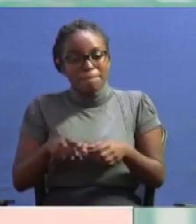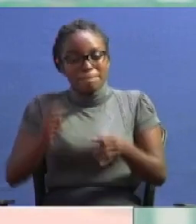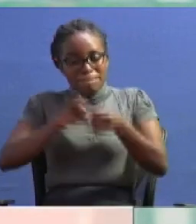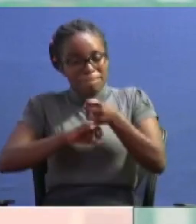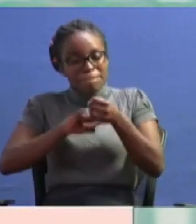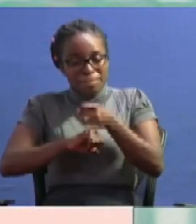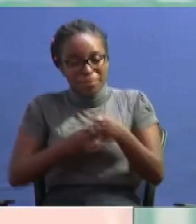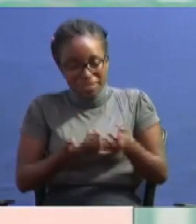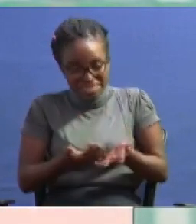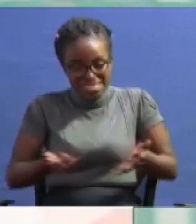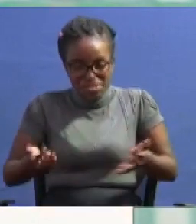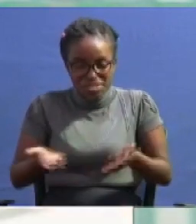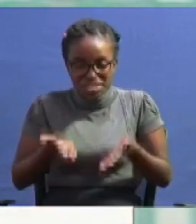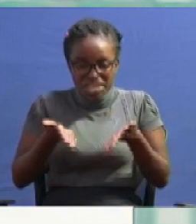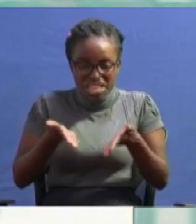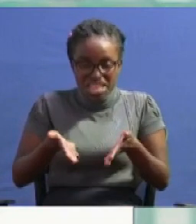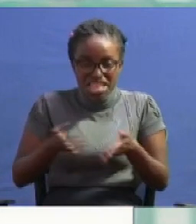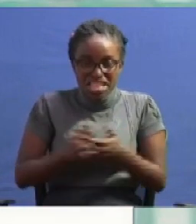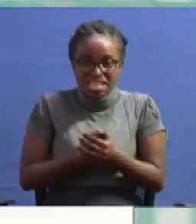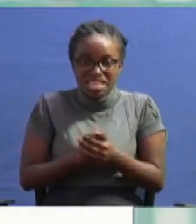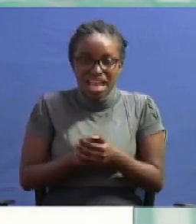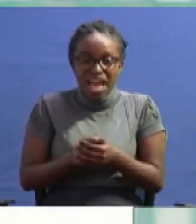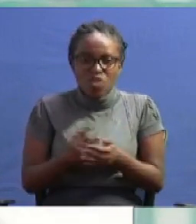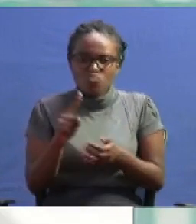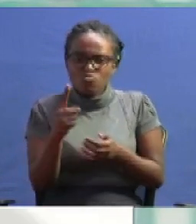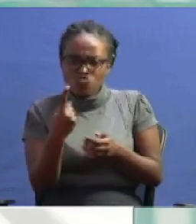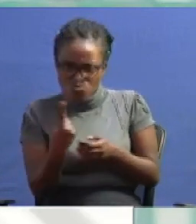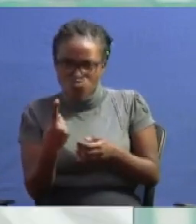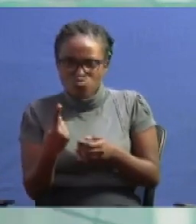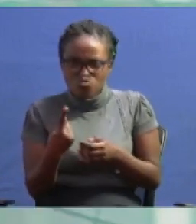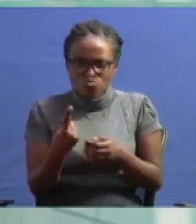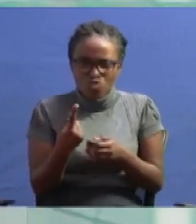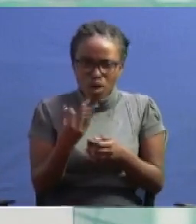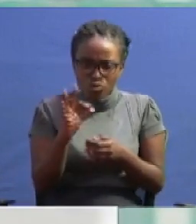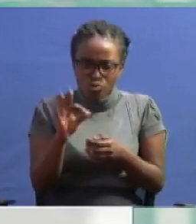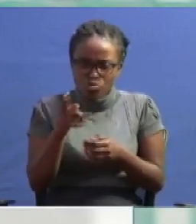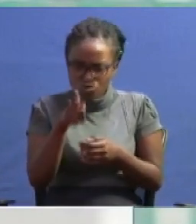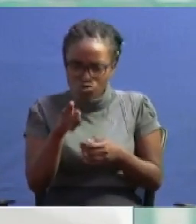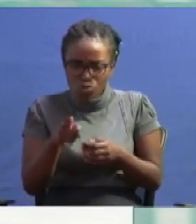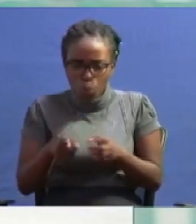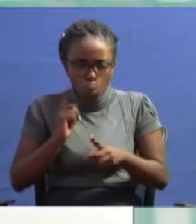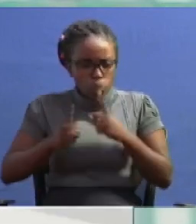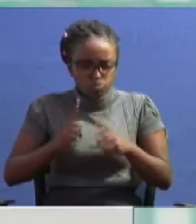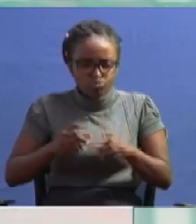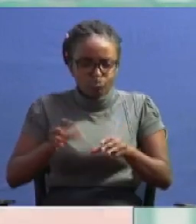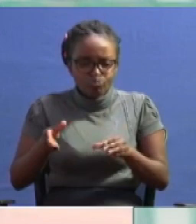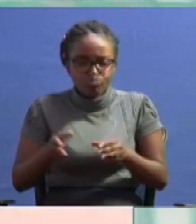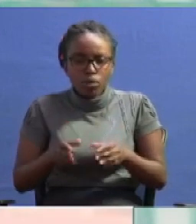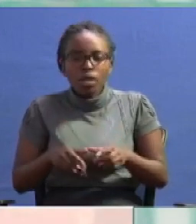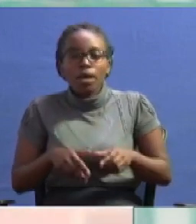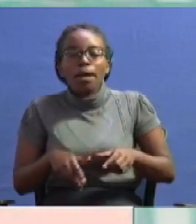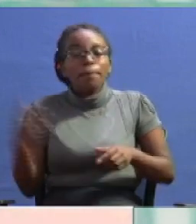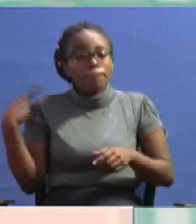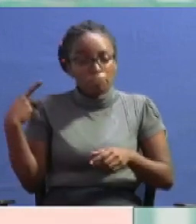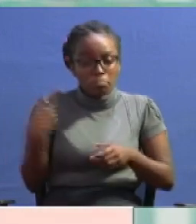as 2027 comes, I will pick one of you to be my running mate. And that way, he will ensure the loyalty of the Western, the